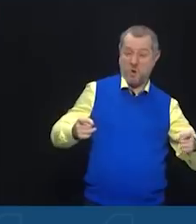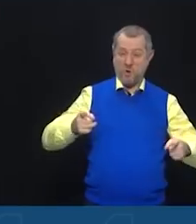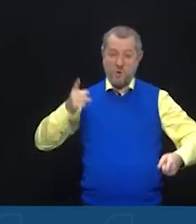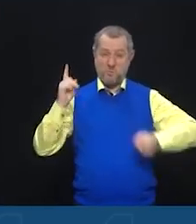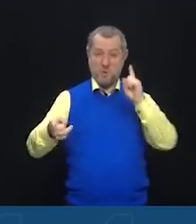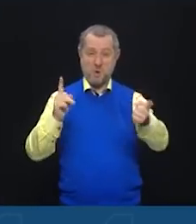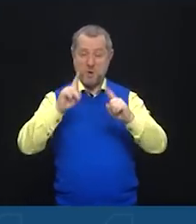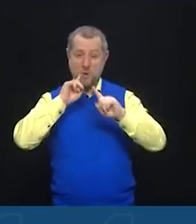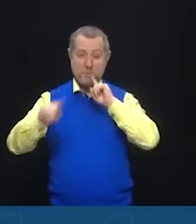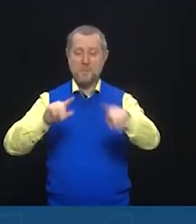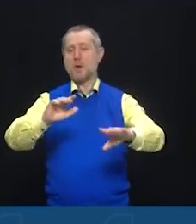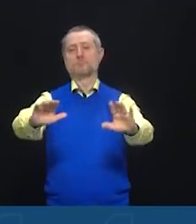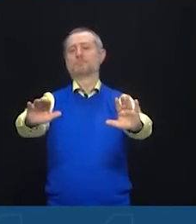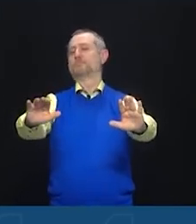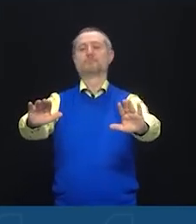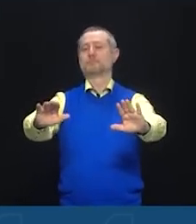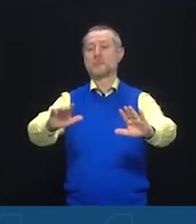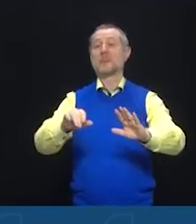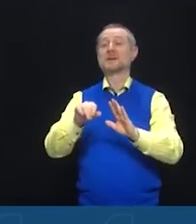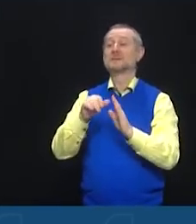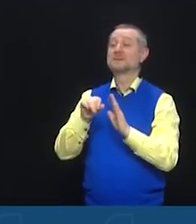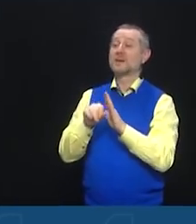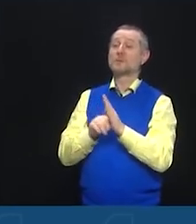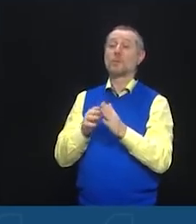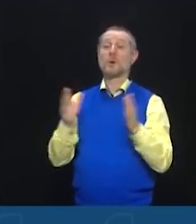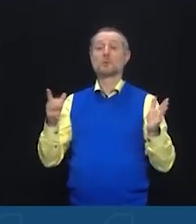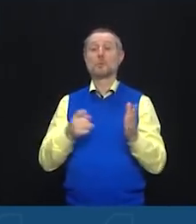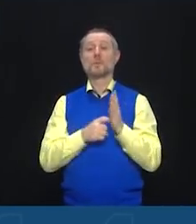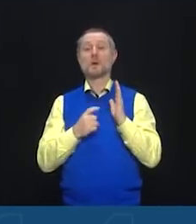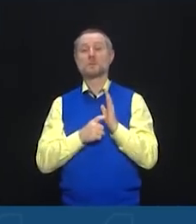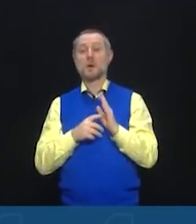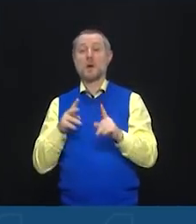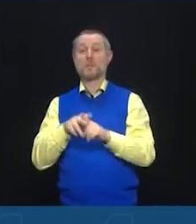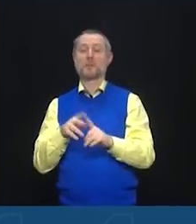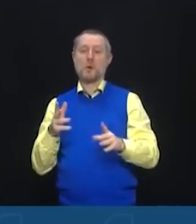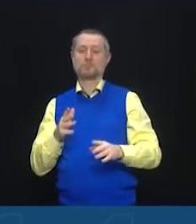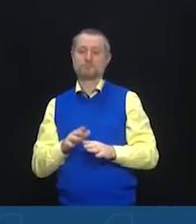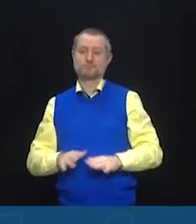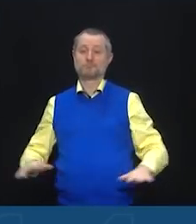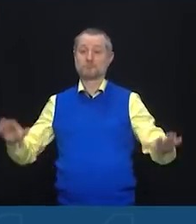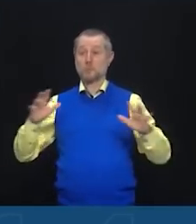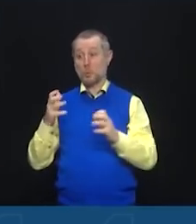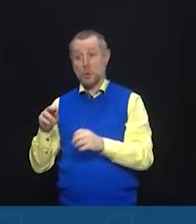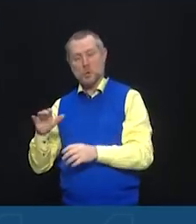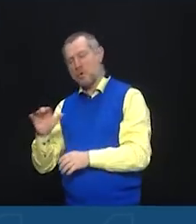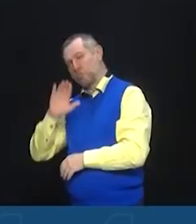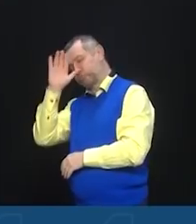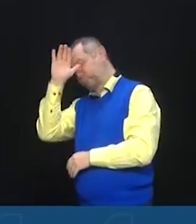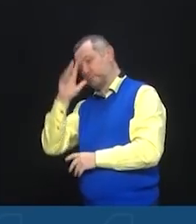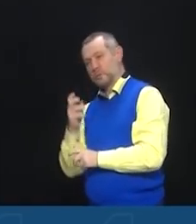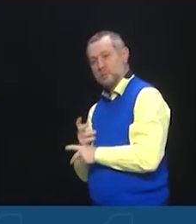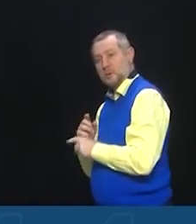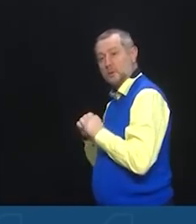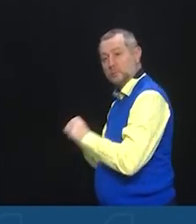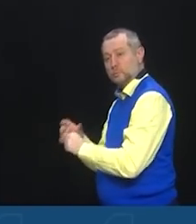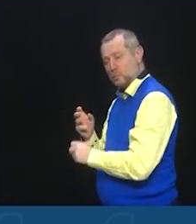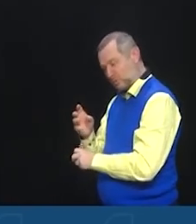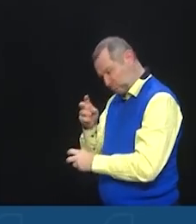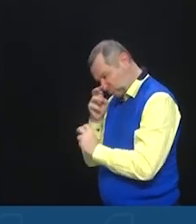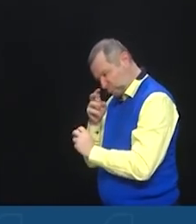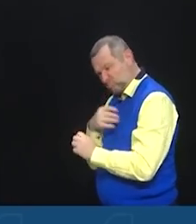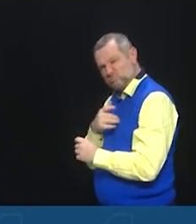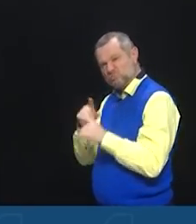you the statewide requirements will apply to everyone. If the city wants to continue their own policy, more restrictive, not less